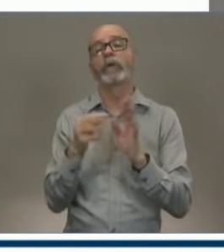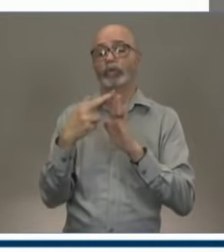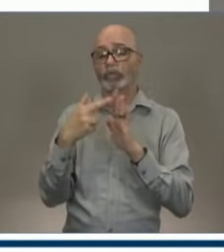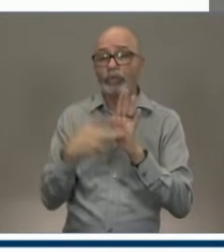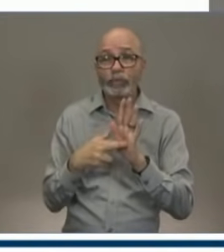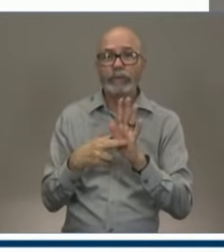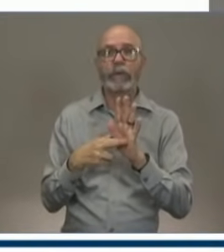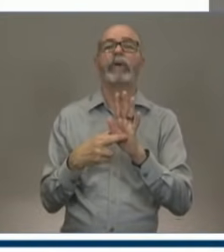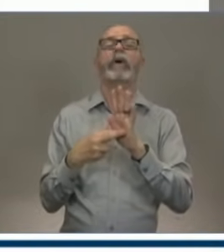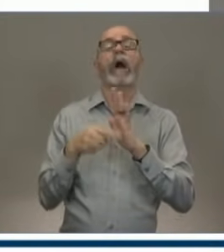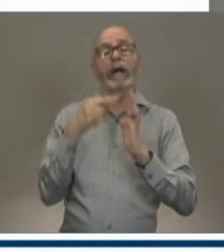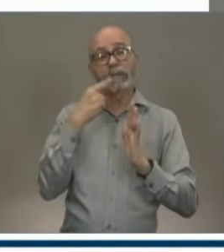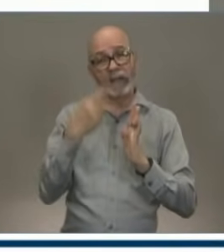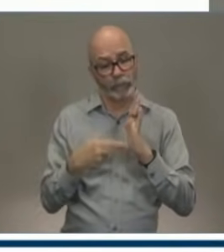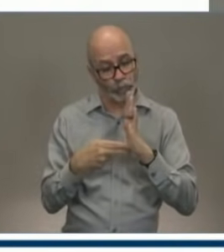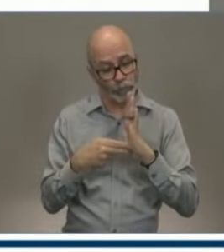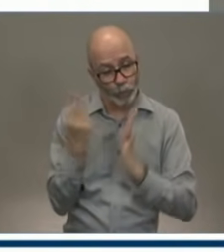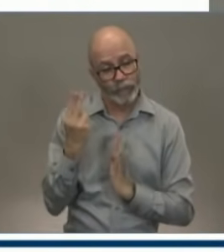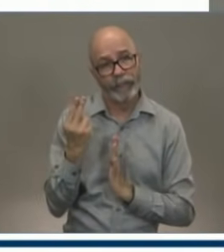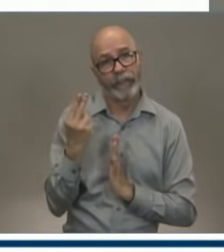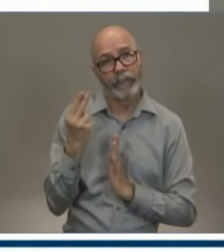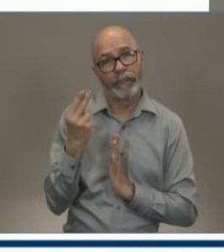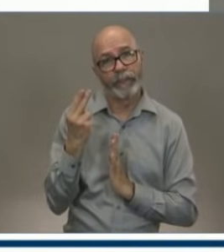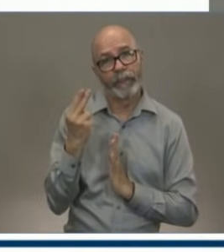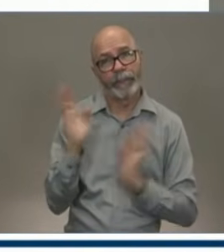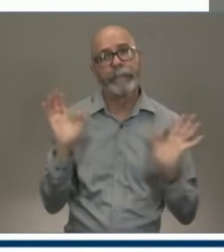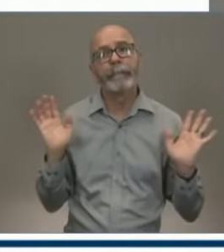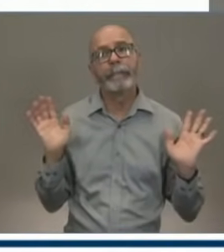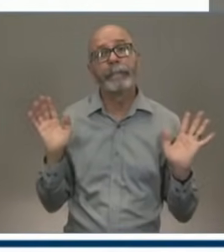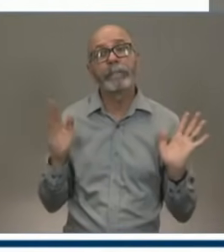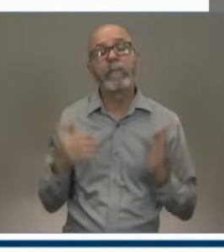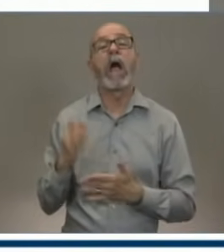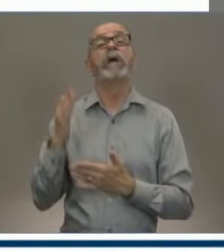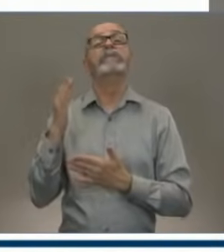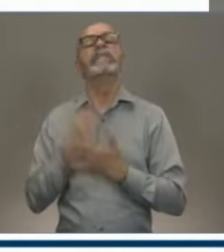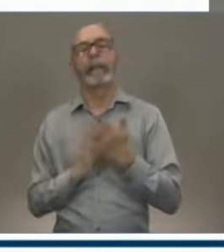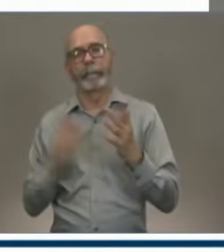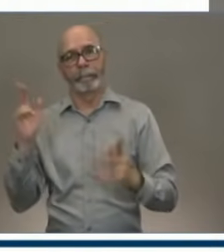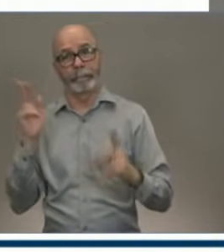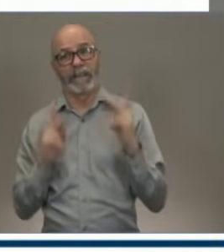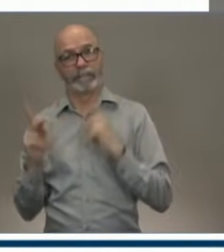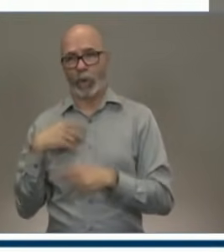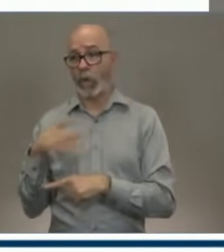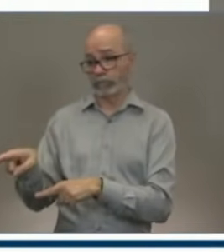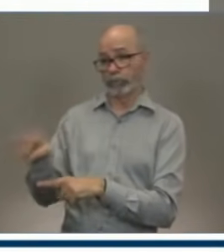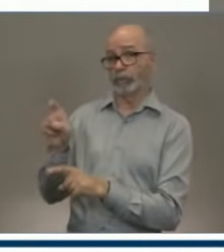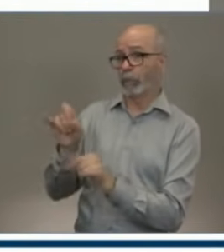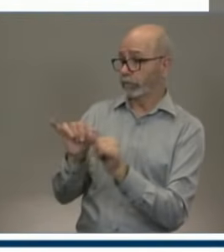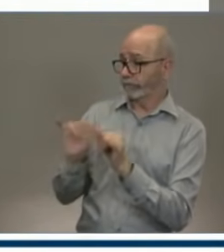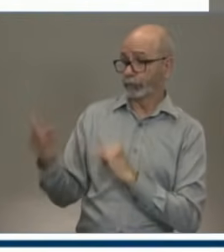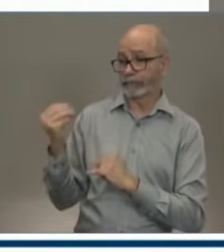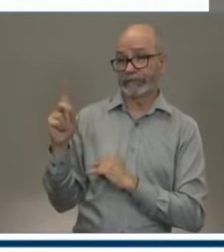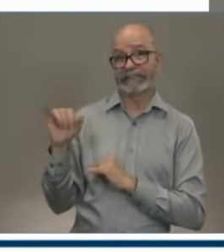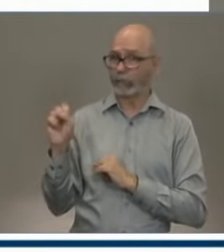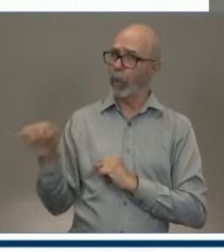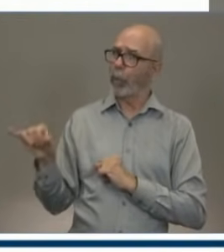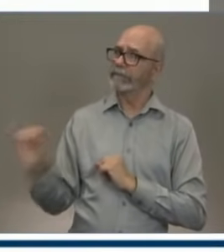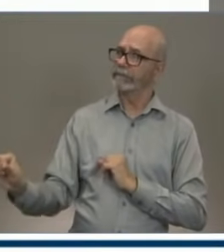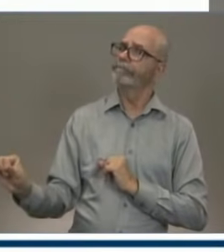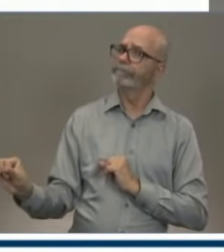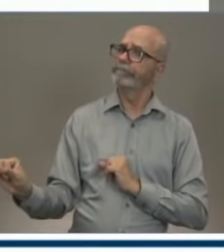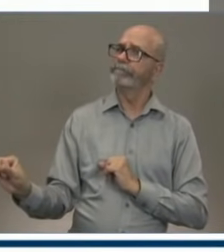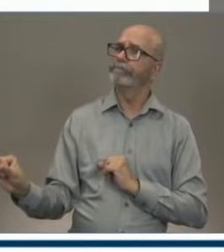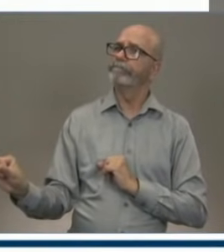truthful. We've got issues around people who are meant to be quarantining or under modified quarantine and not following